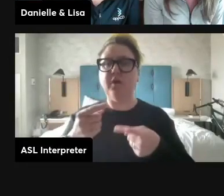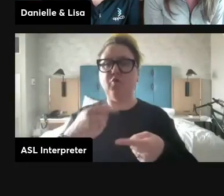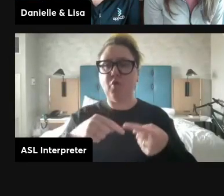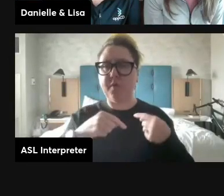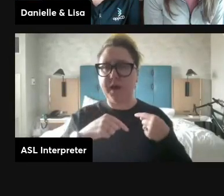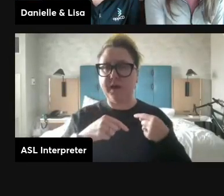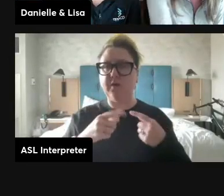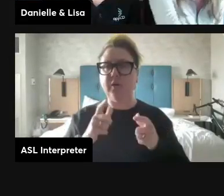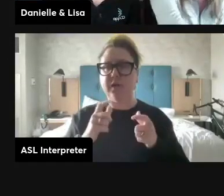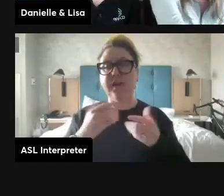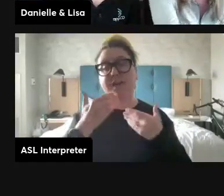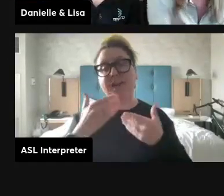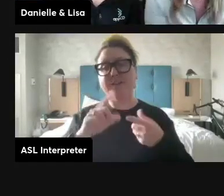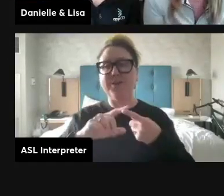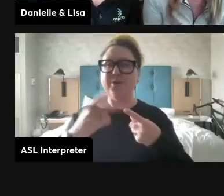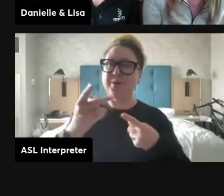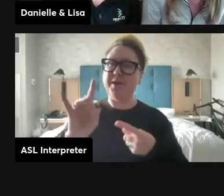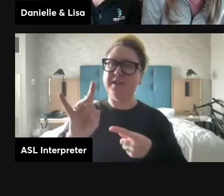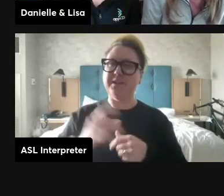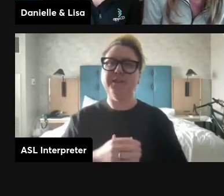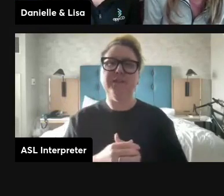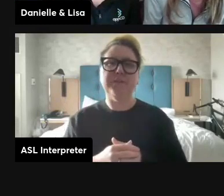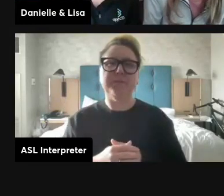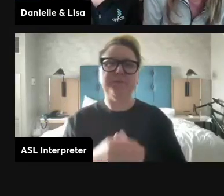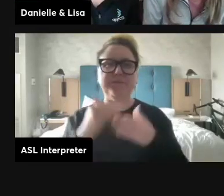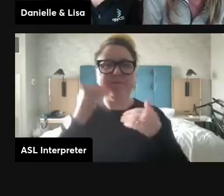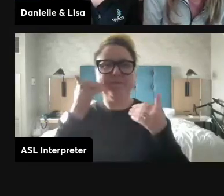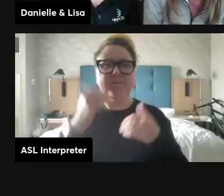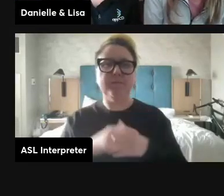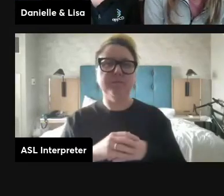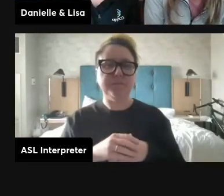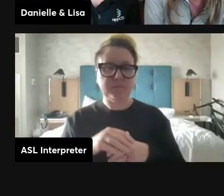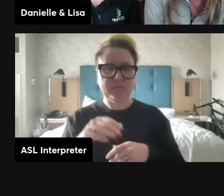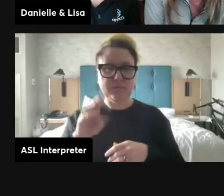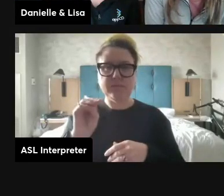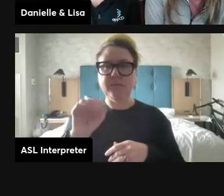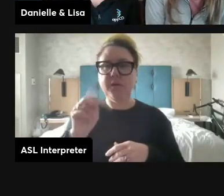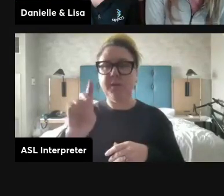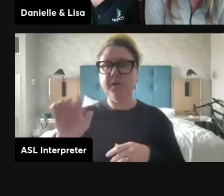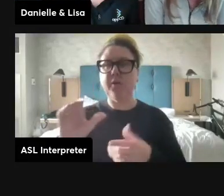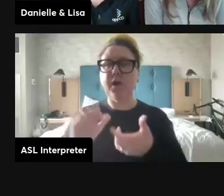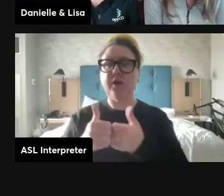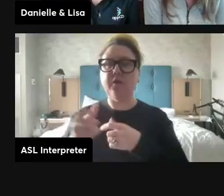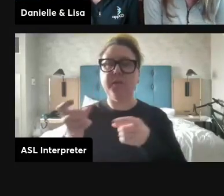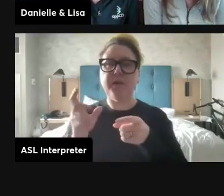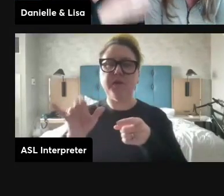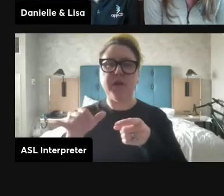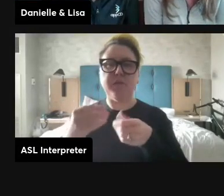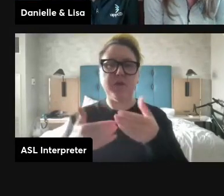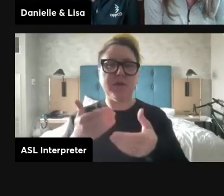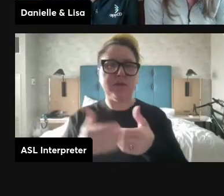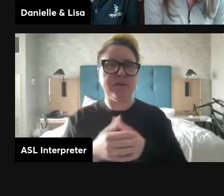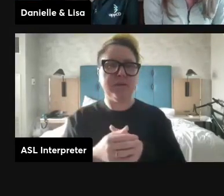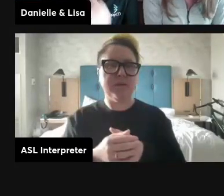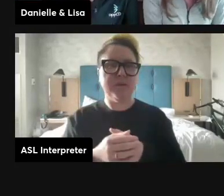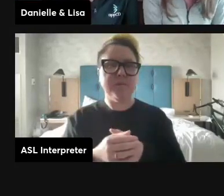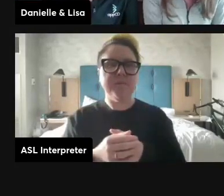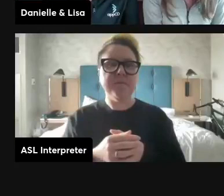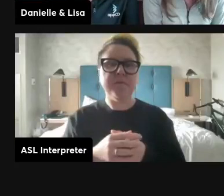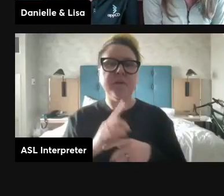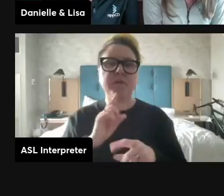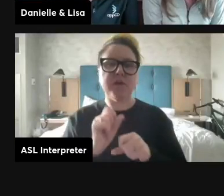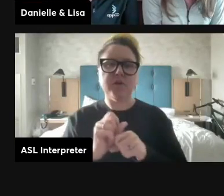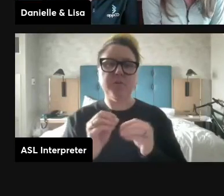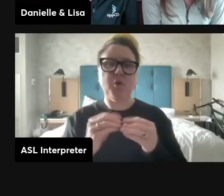Kubernetes. Maybe anyone, Manuel, how do you manage that process? Yeah, it's actually a little complex for